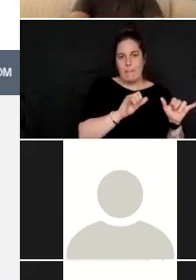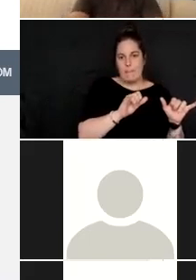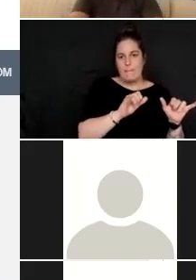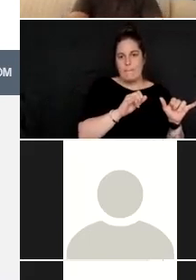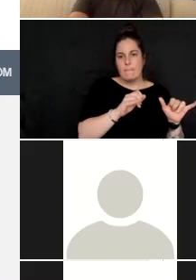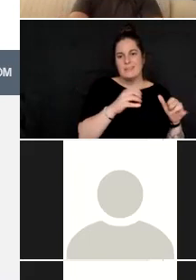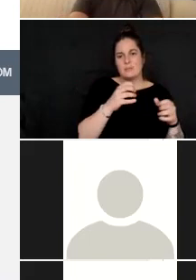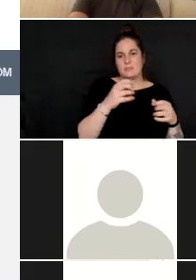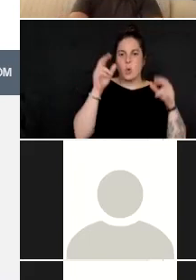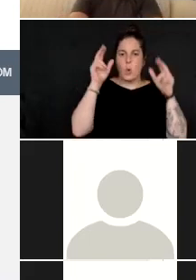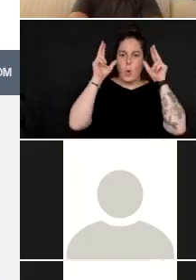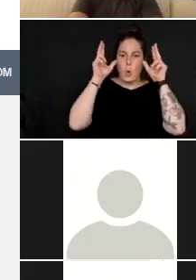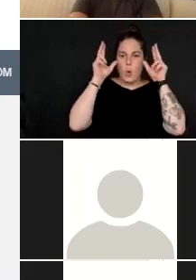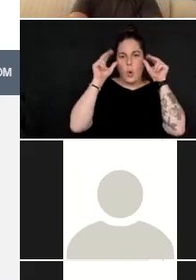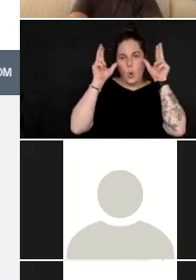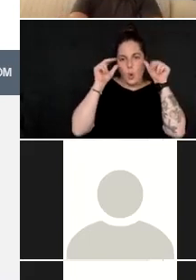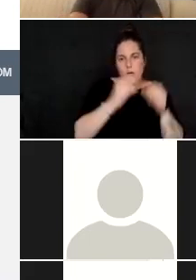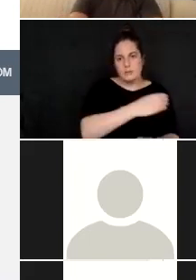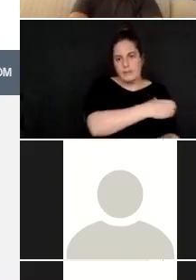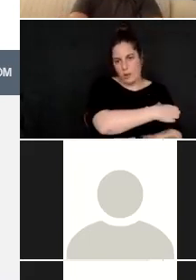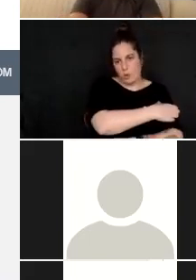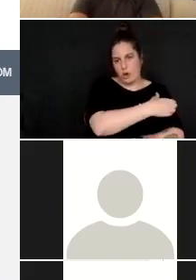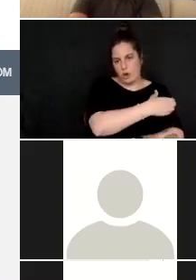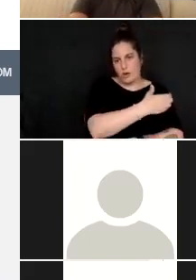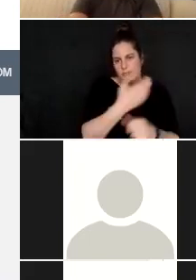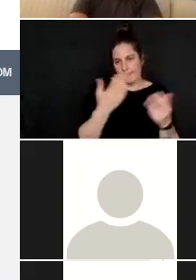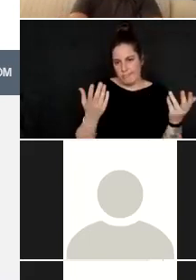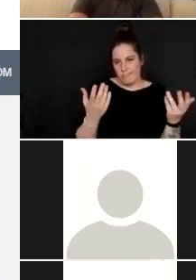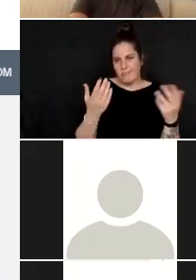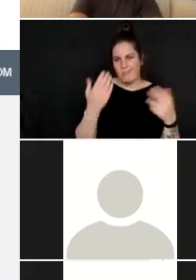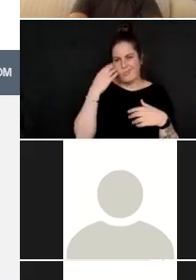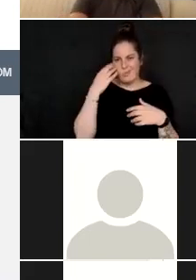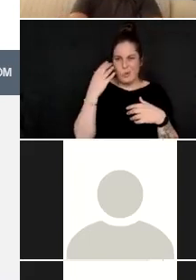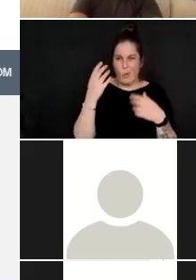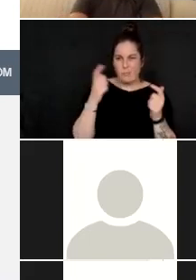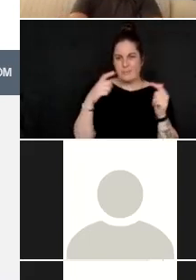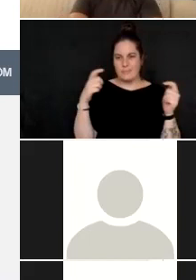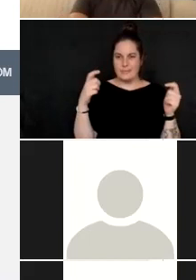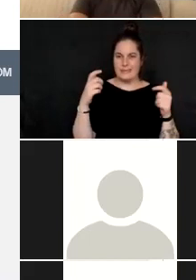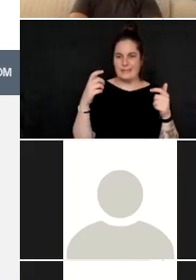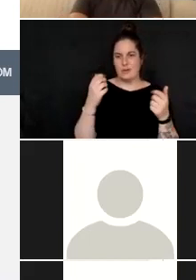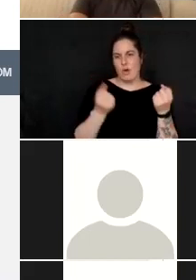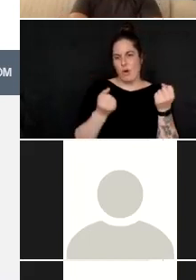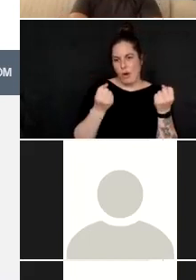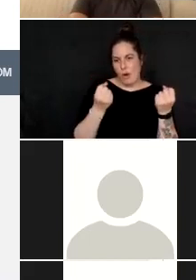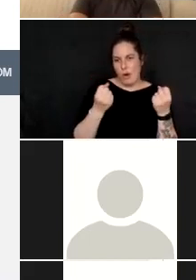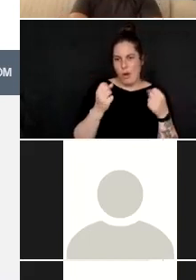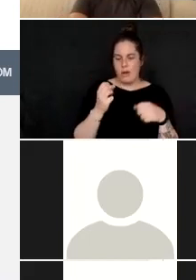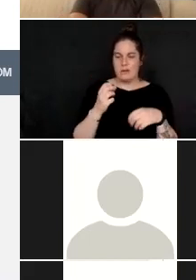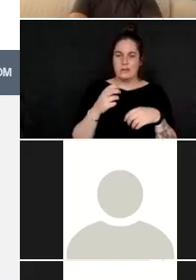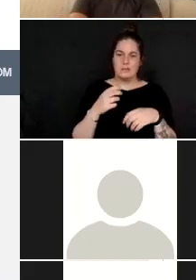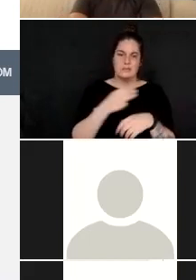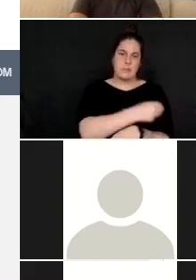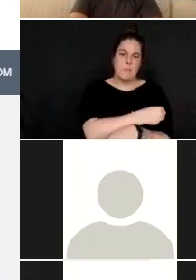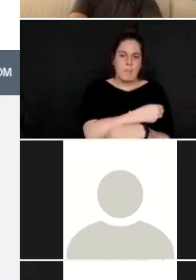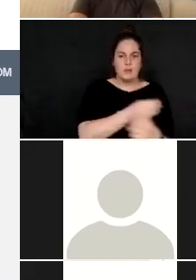horsepower. That's something that we, especially if you're into like muscle cars or Hemis and things like